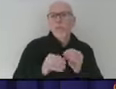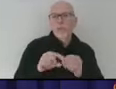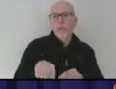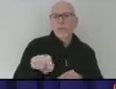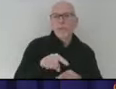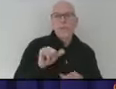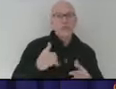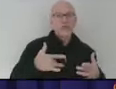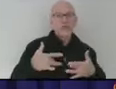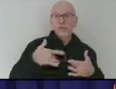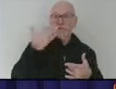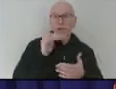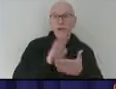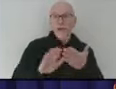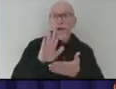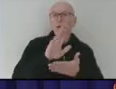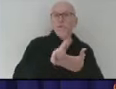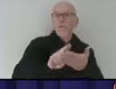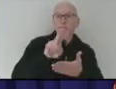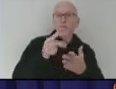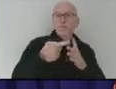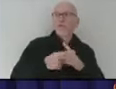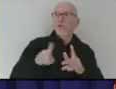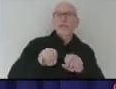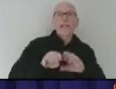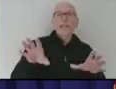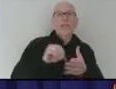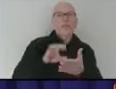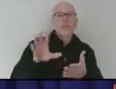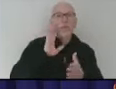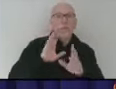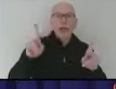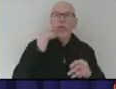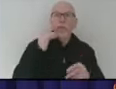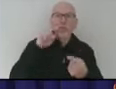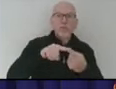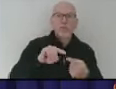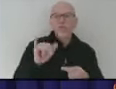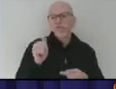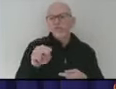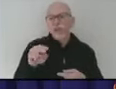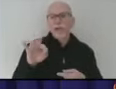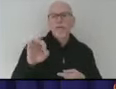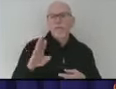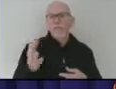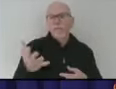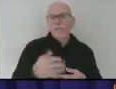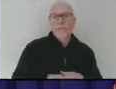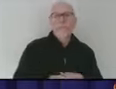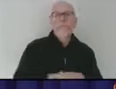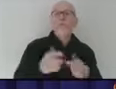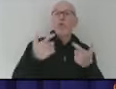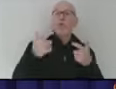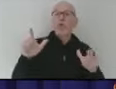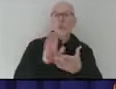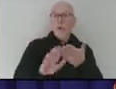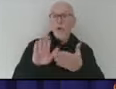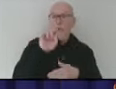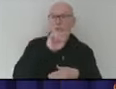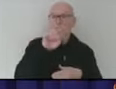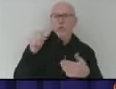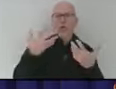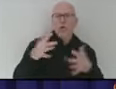colleges and universities prepare to send their students home until January or later. A number of our larger universities are already